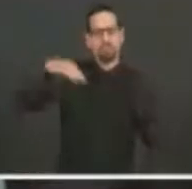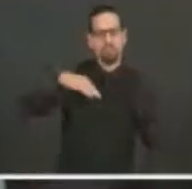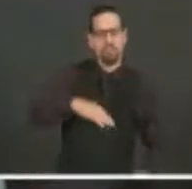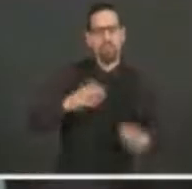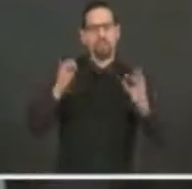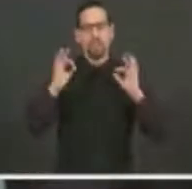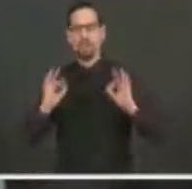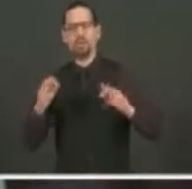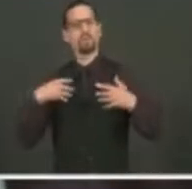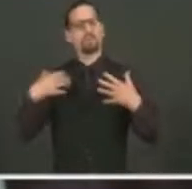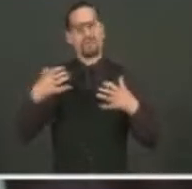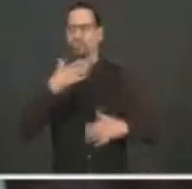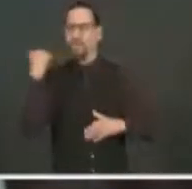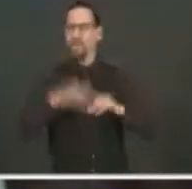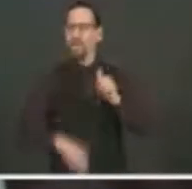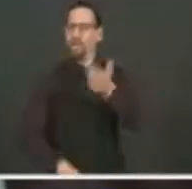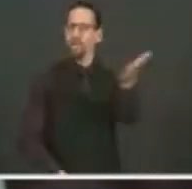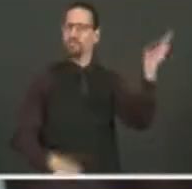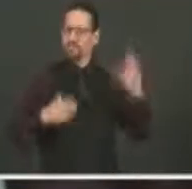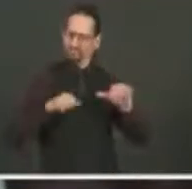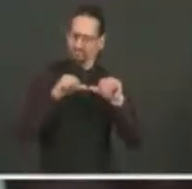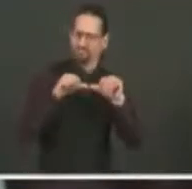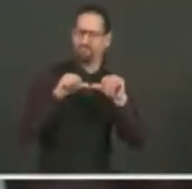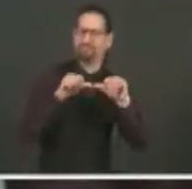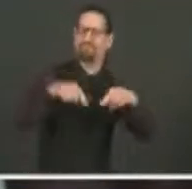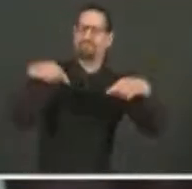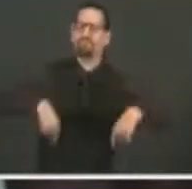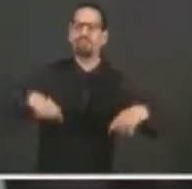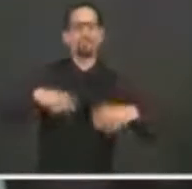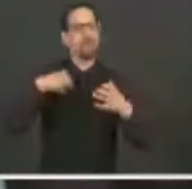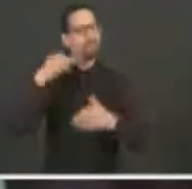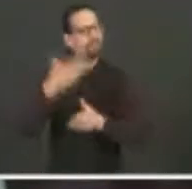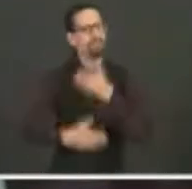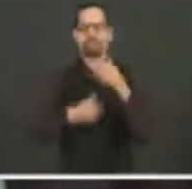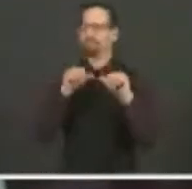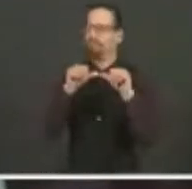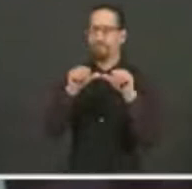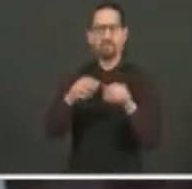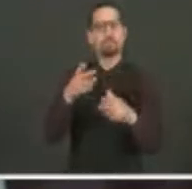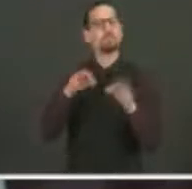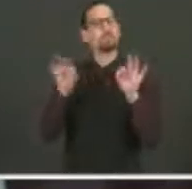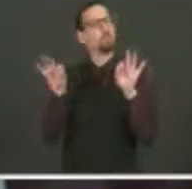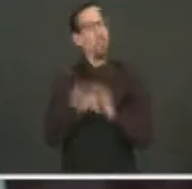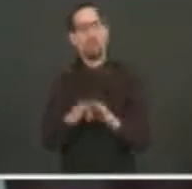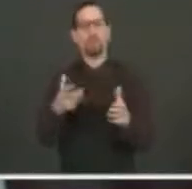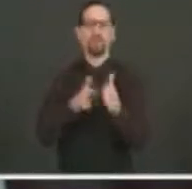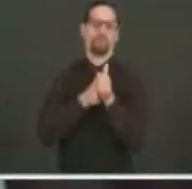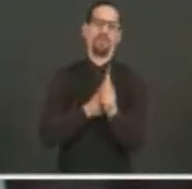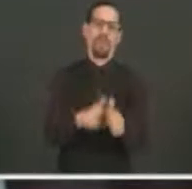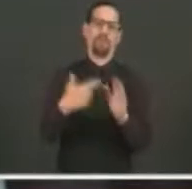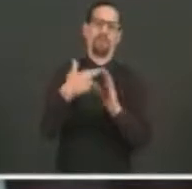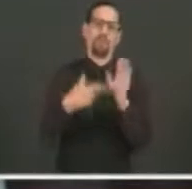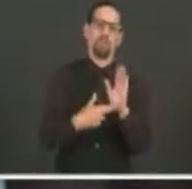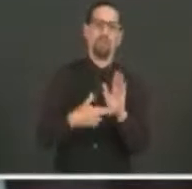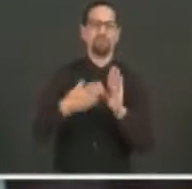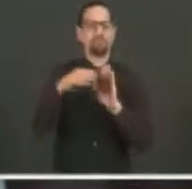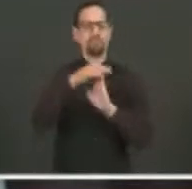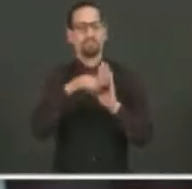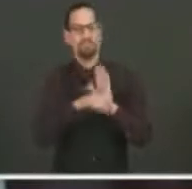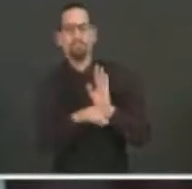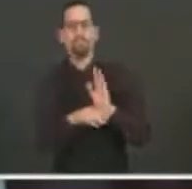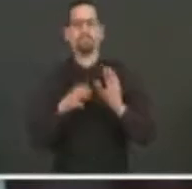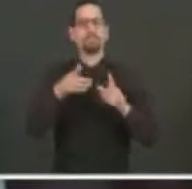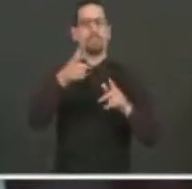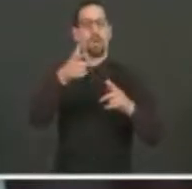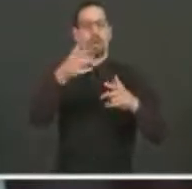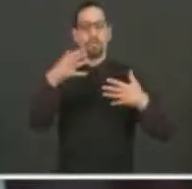Keep it going. Don't follow the rules because you're afraid of getting into trouble. Follow the rules because it's the right thing to do and it keeps your